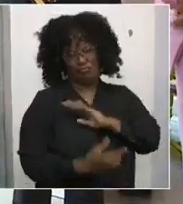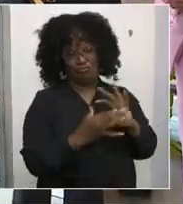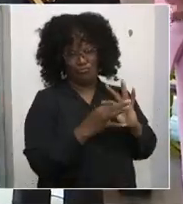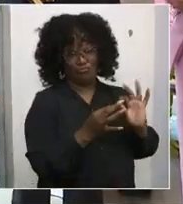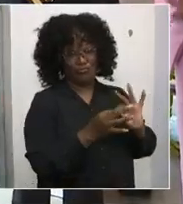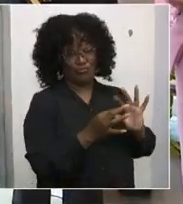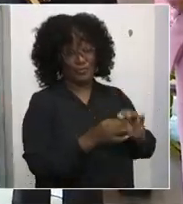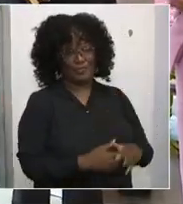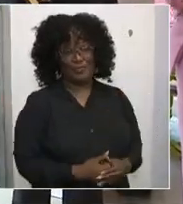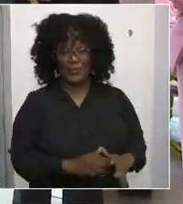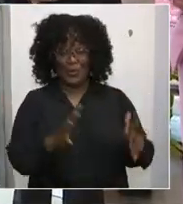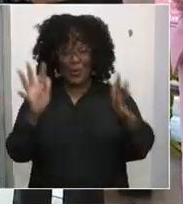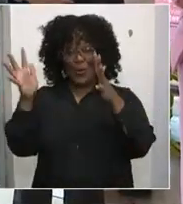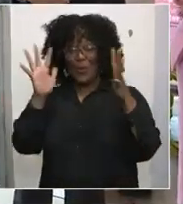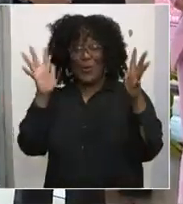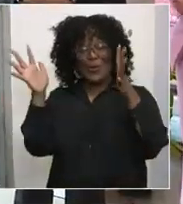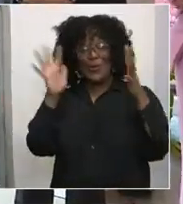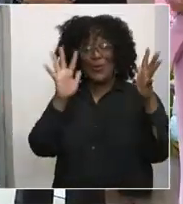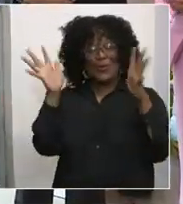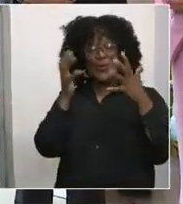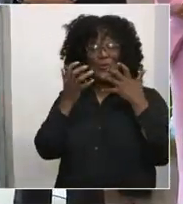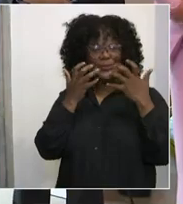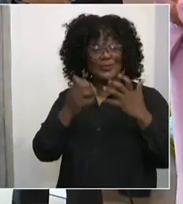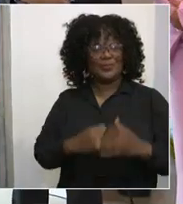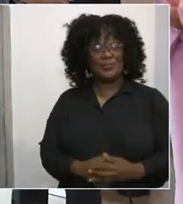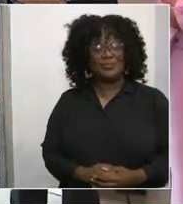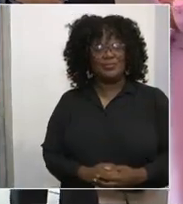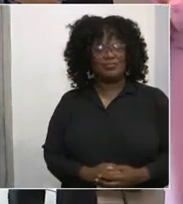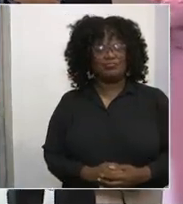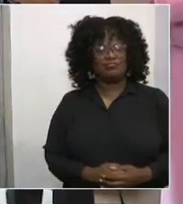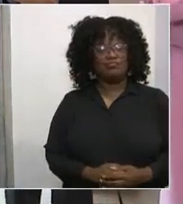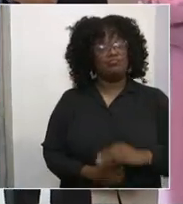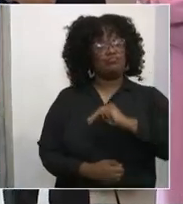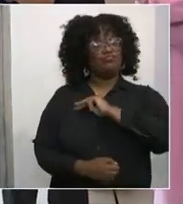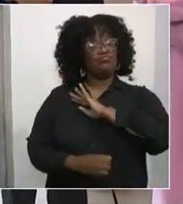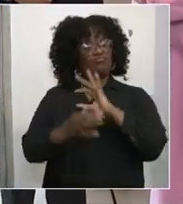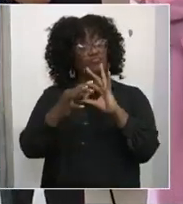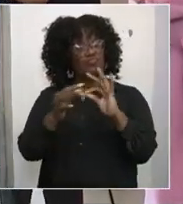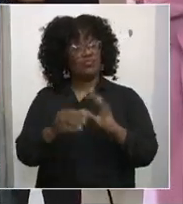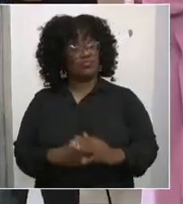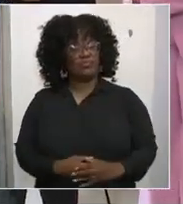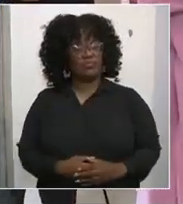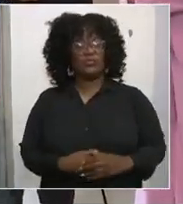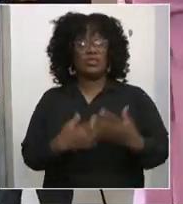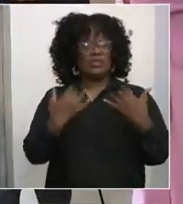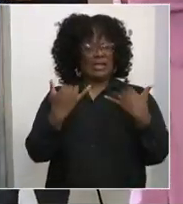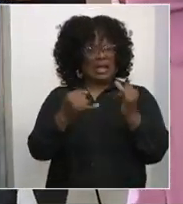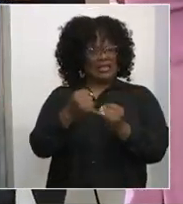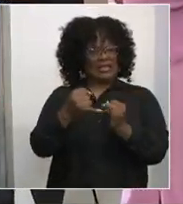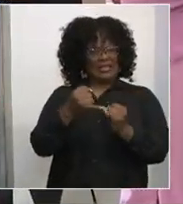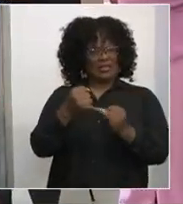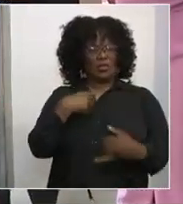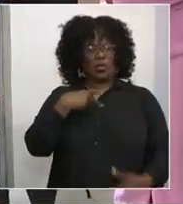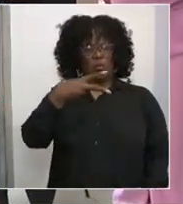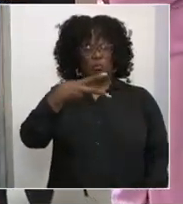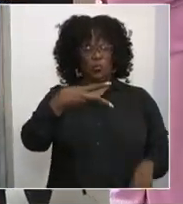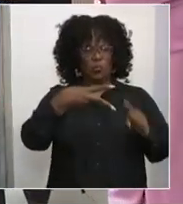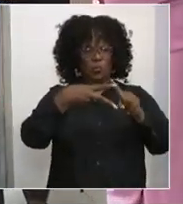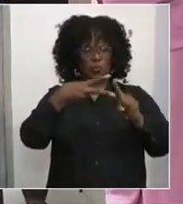And so I want to finally invite Clint Osborne, followed by LaToya Foster.